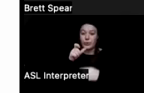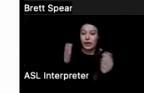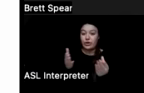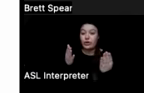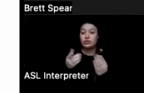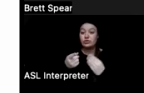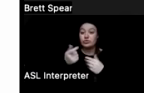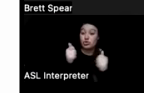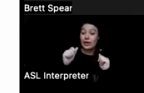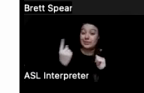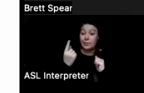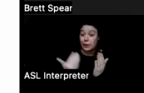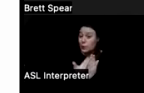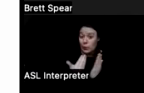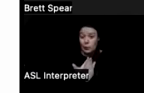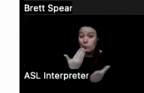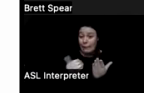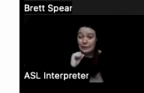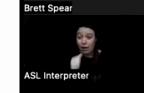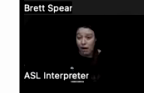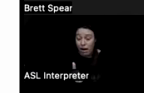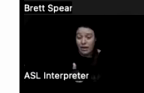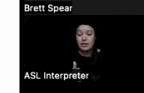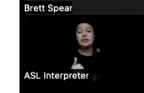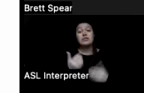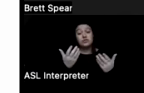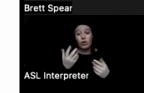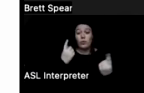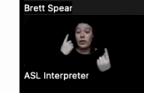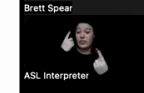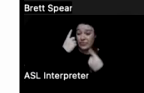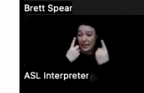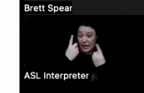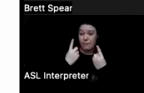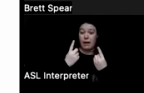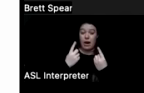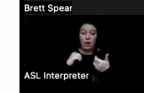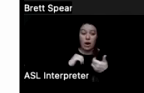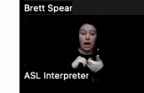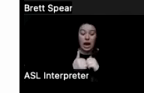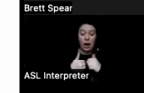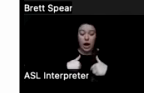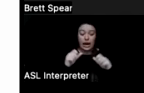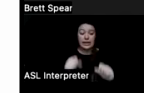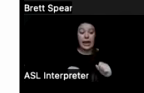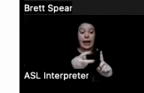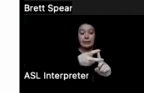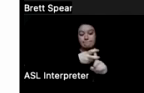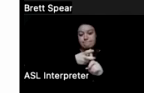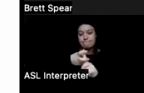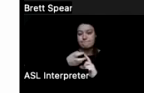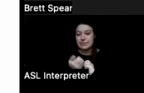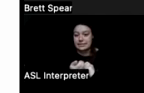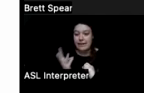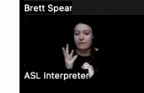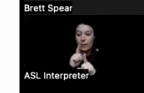think once you get around this idea of thinking about kind of collecting mentors, it makes it much more efficient to build a holistic